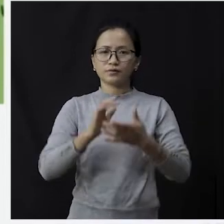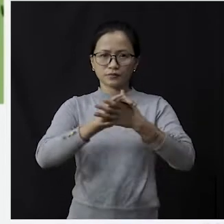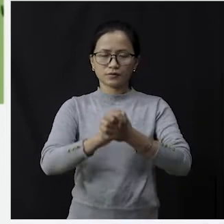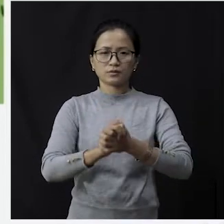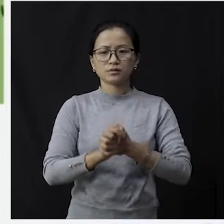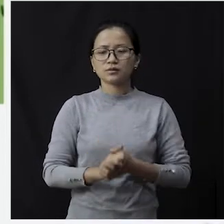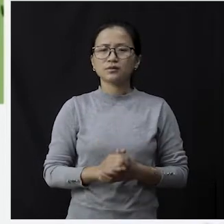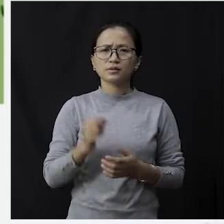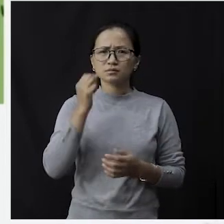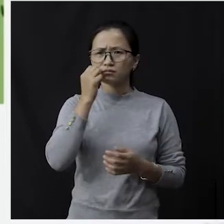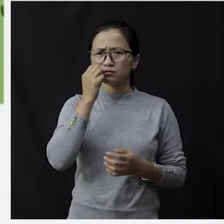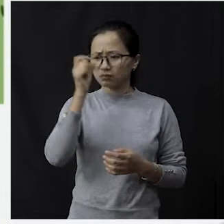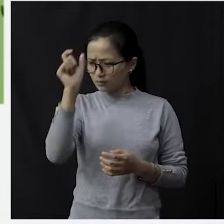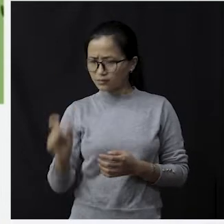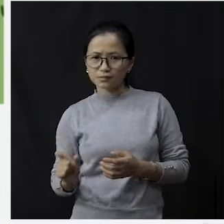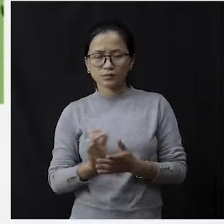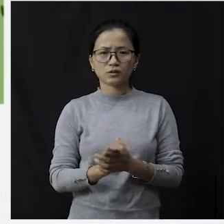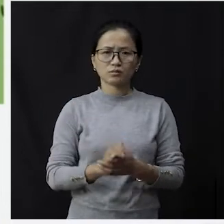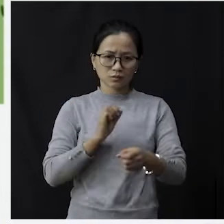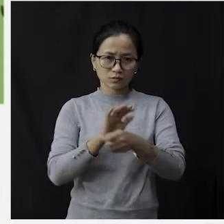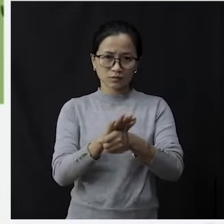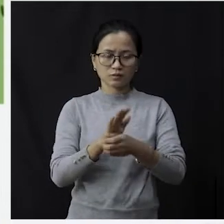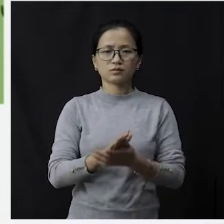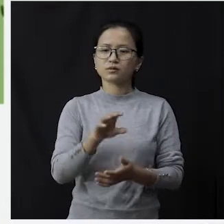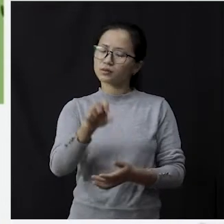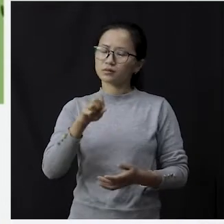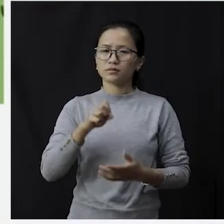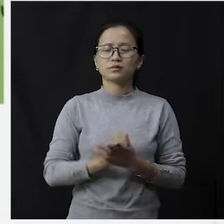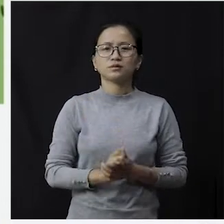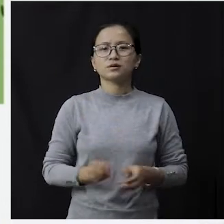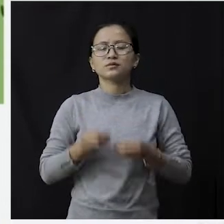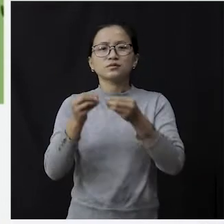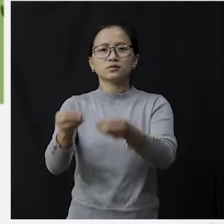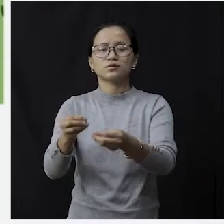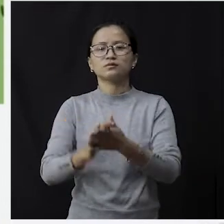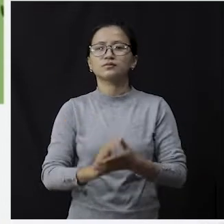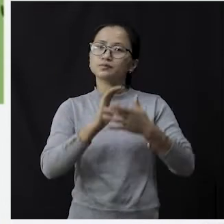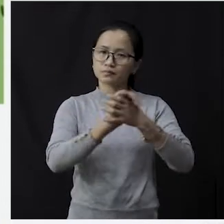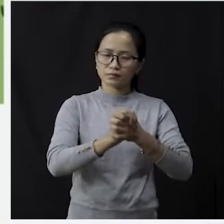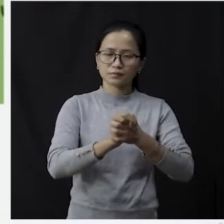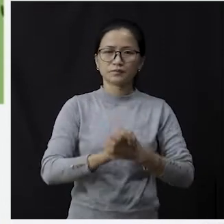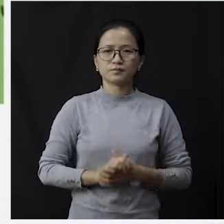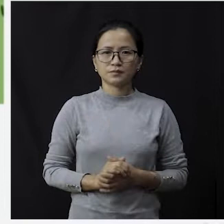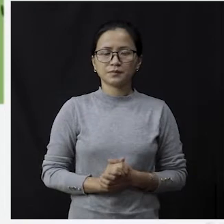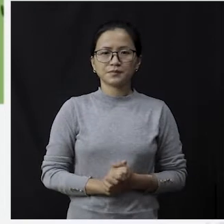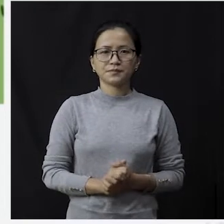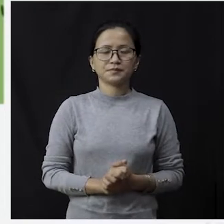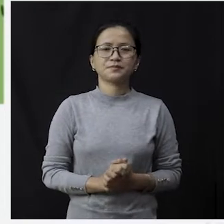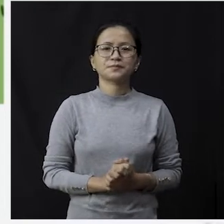friends, a postman used to come and deliver and get the letter from you and deliver that letters to your friends.